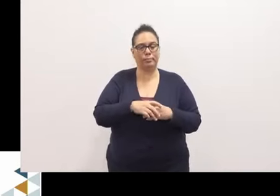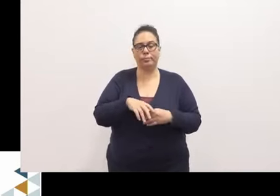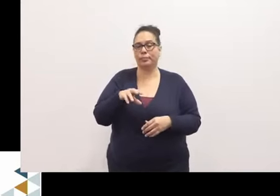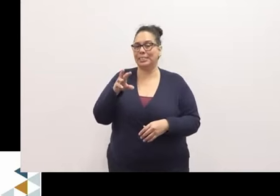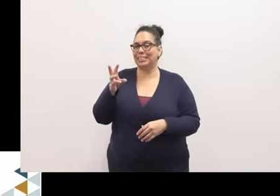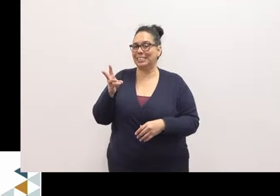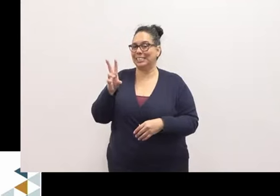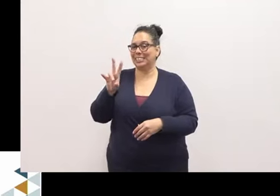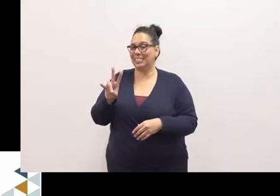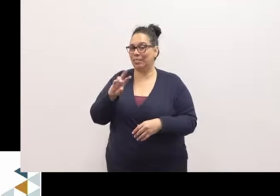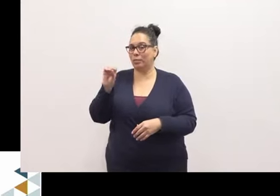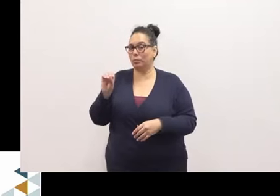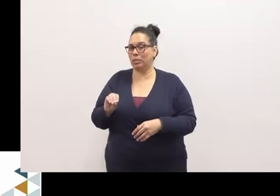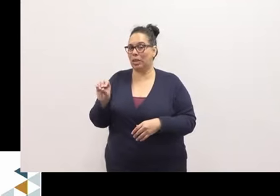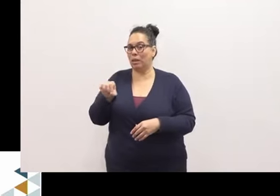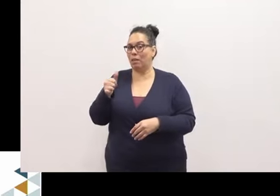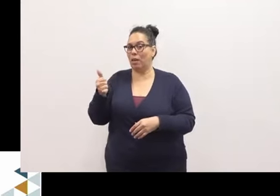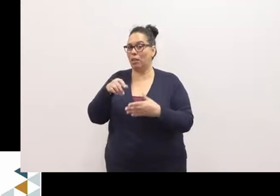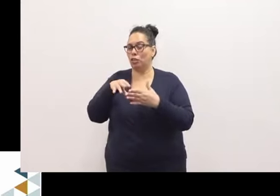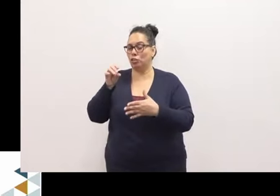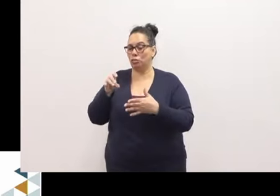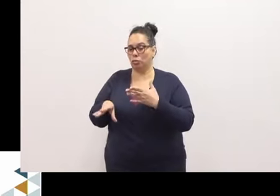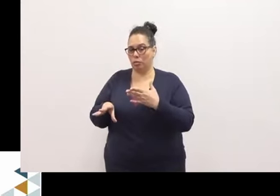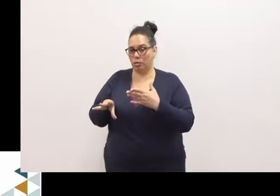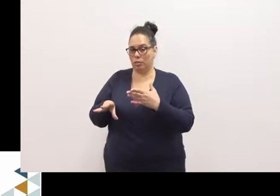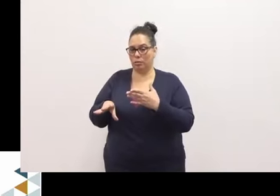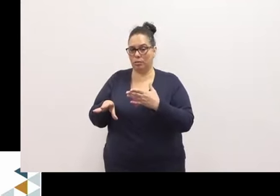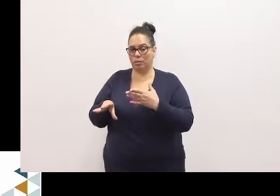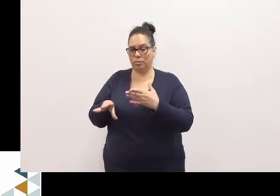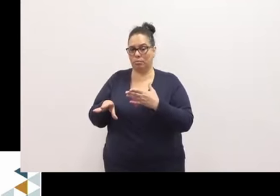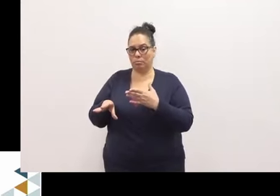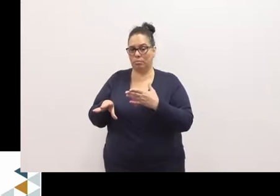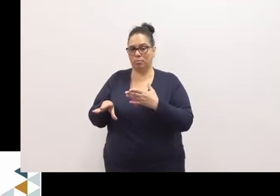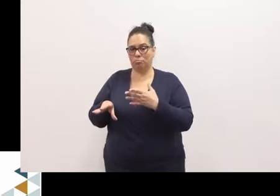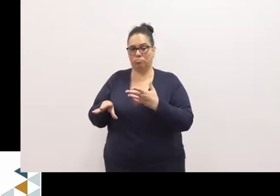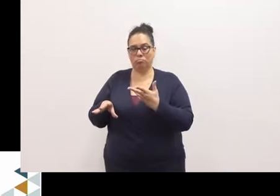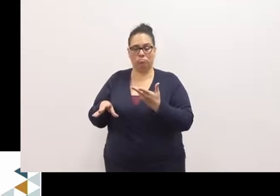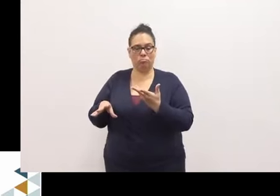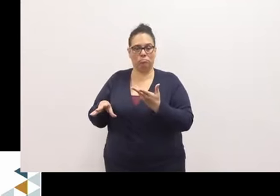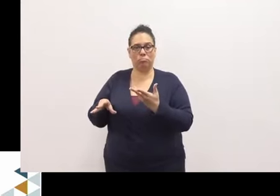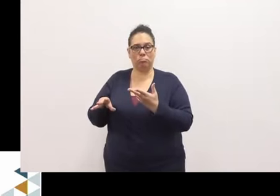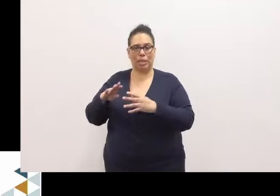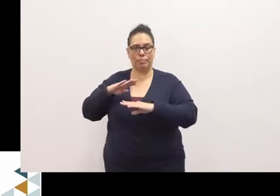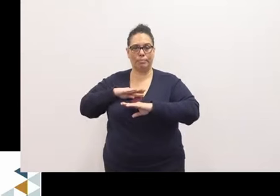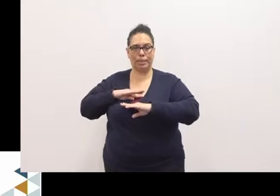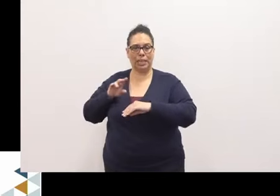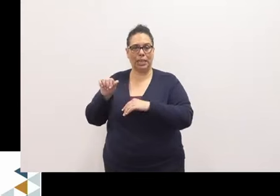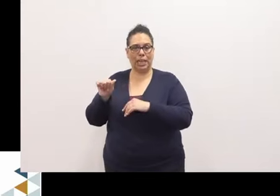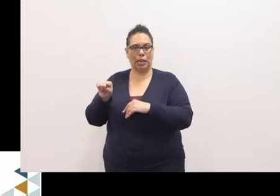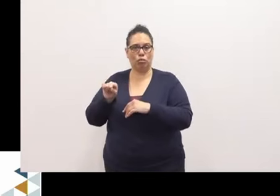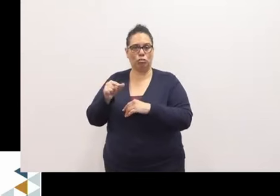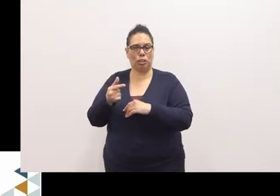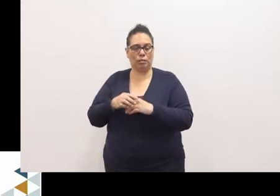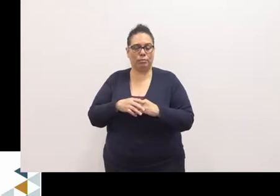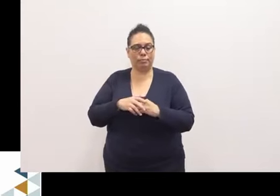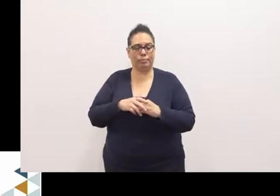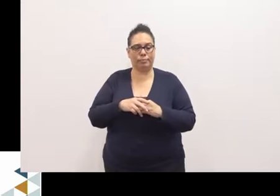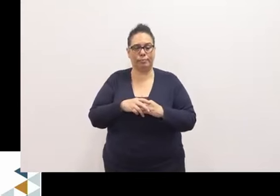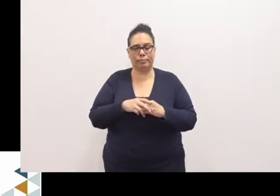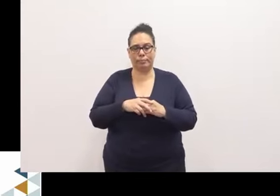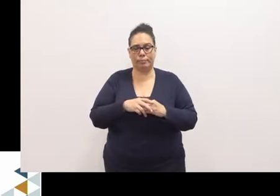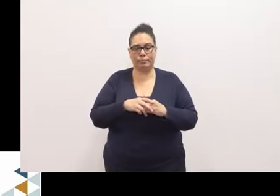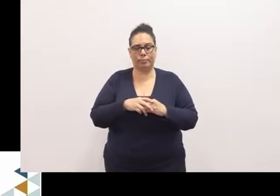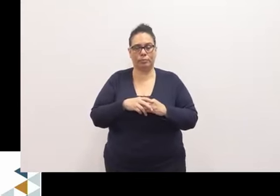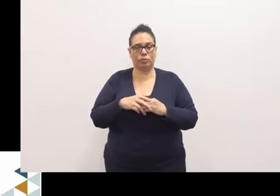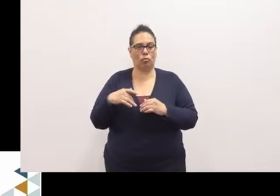67% of all other students last year at the end of semester one were at meeting the A through G requirement. So